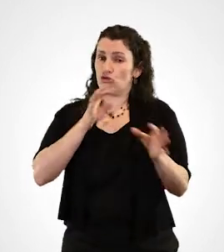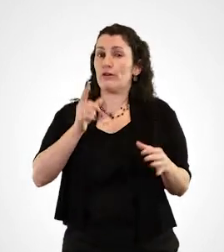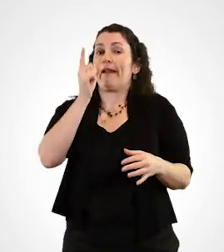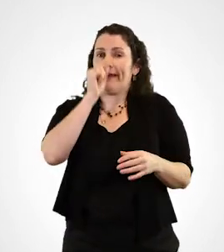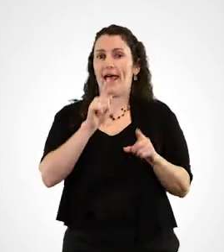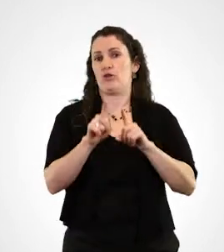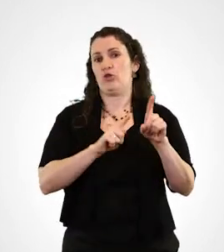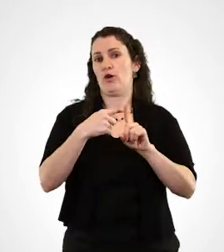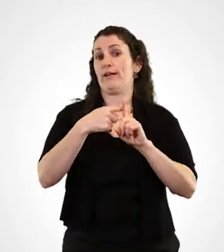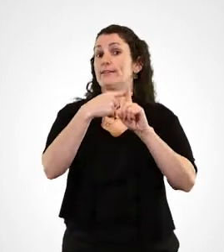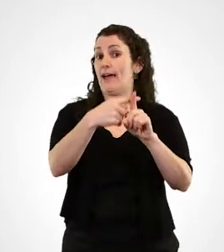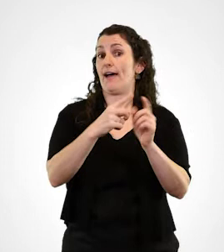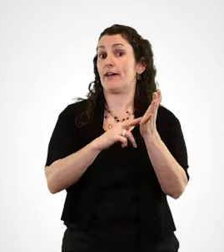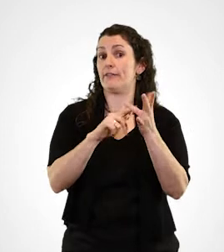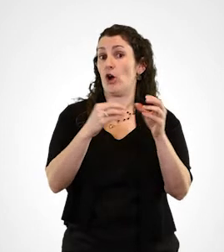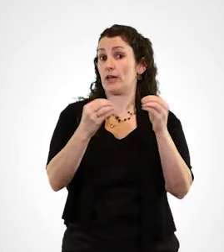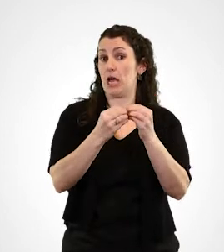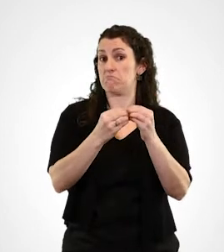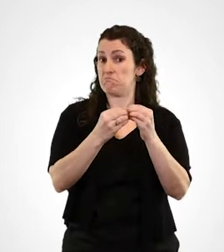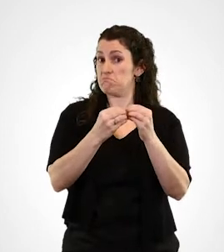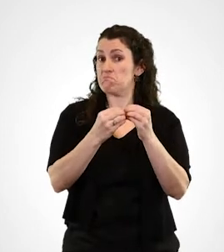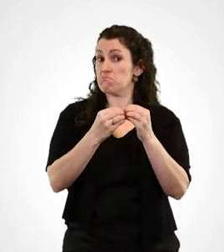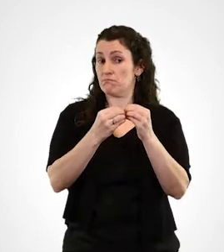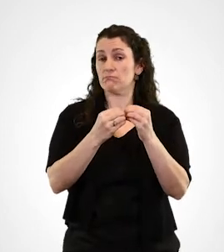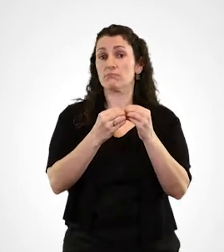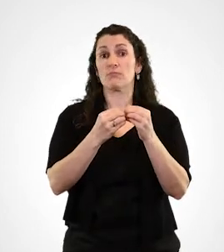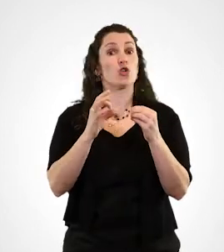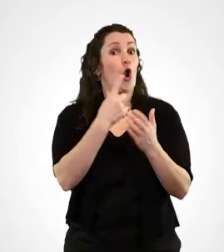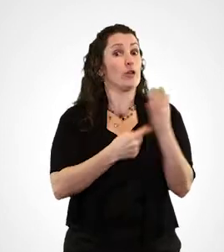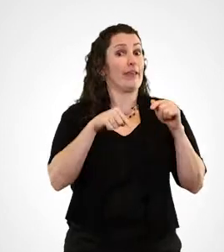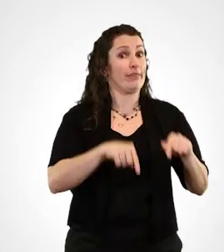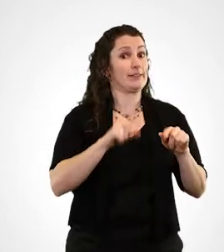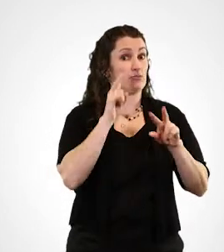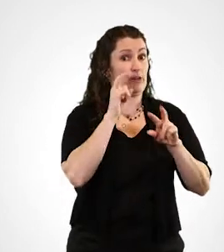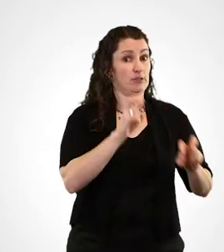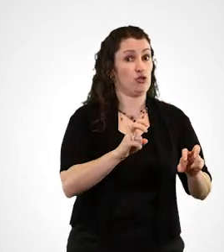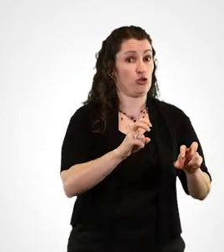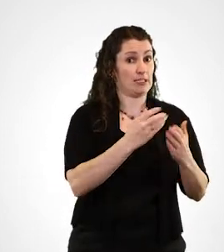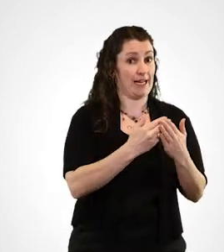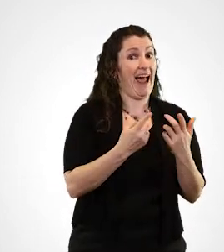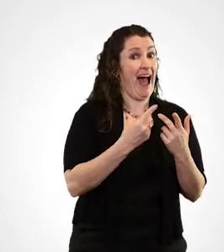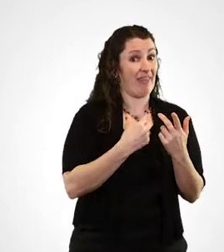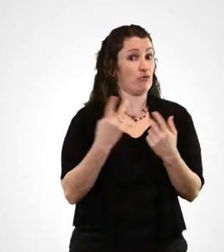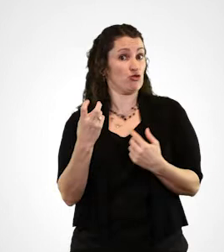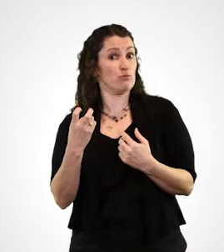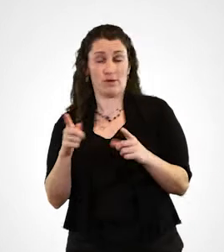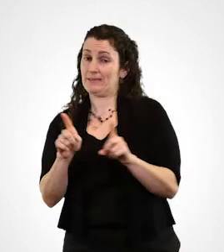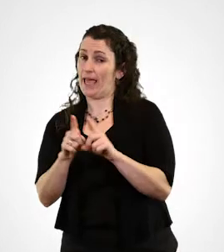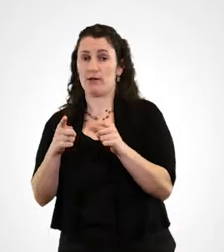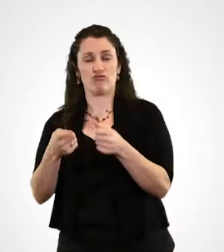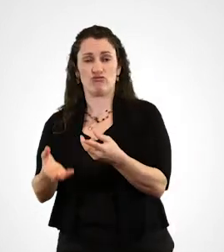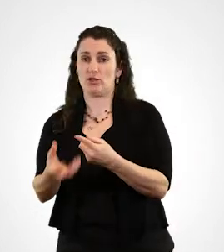the target vocabulary, and this we saw really across all 3 studies. They were all able